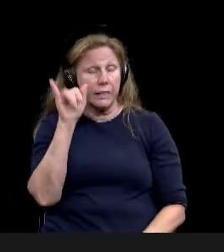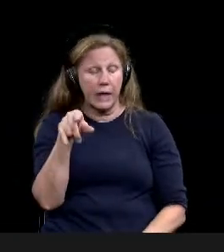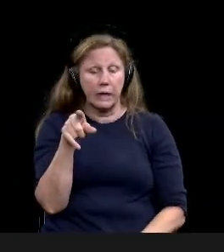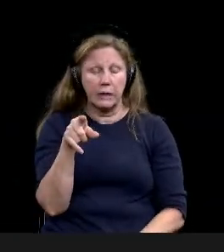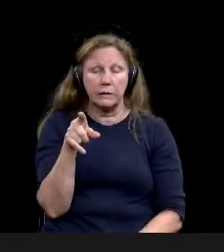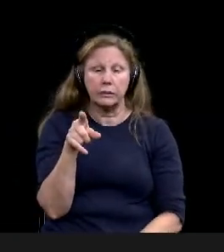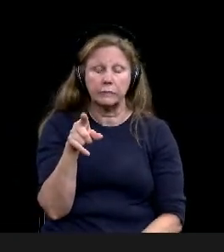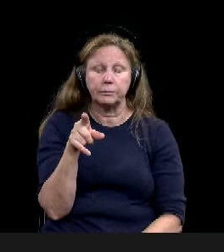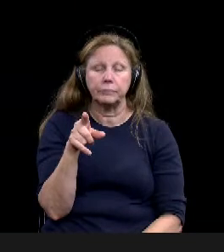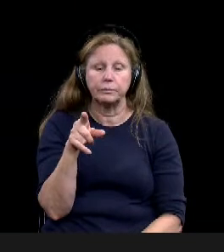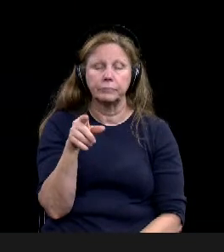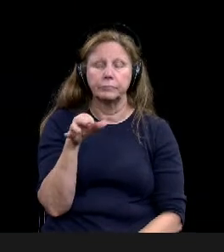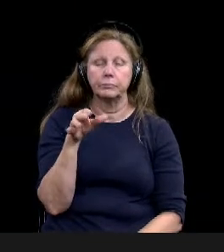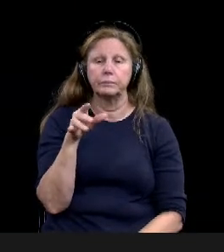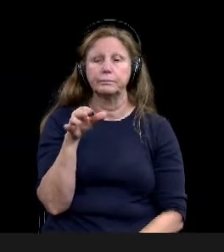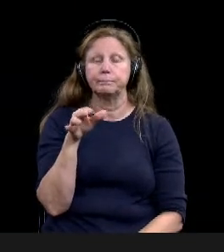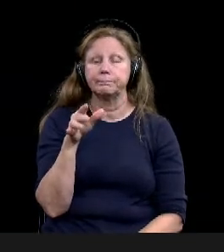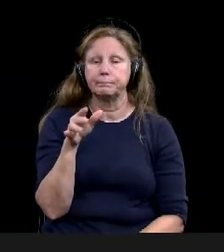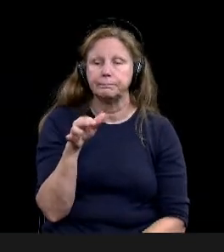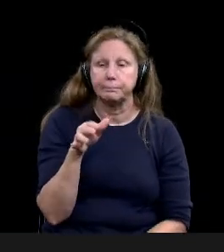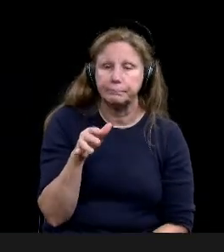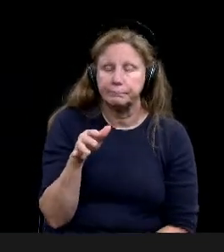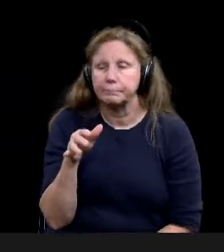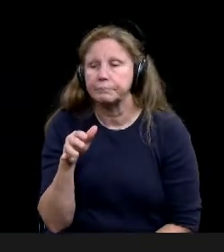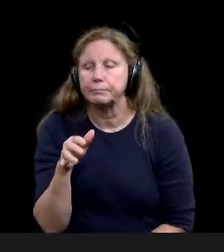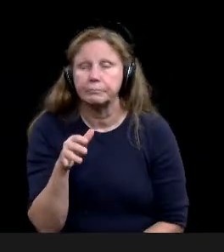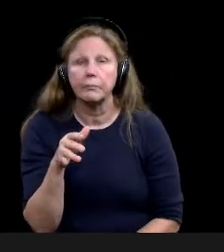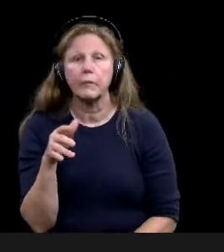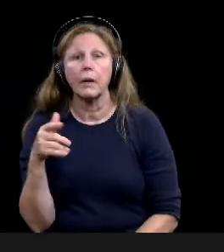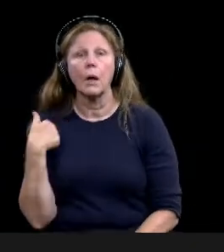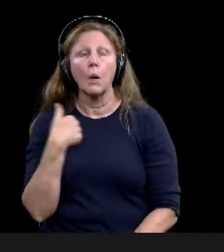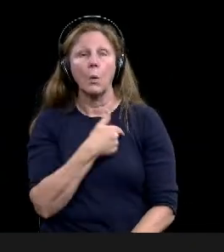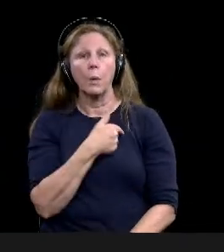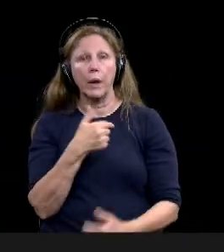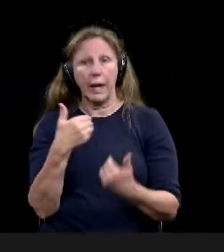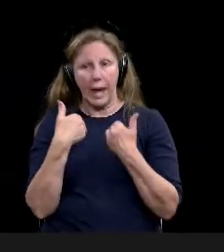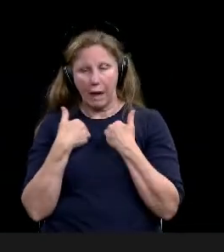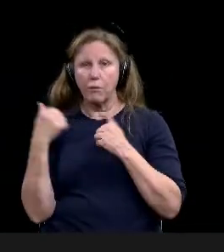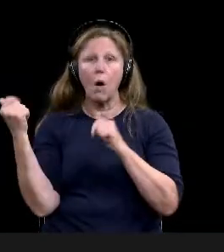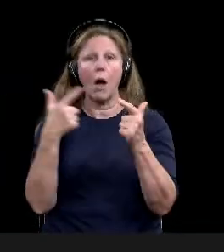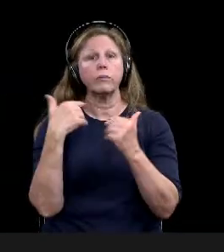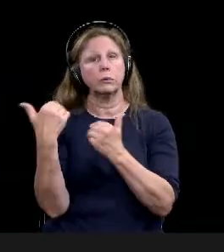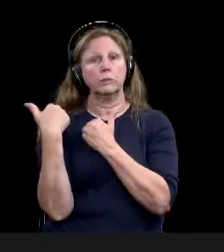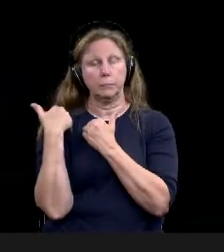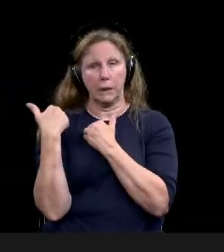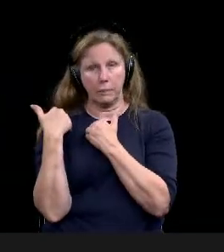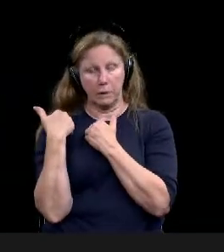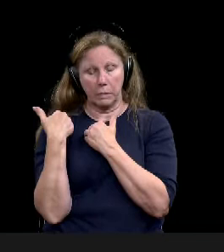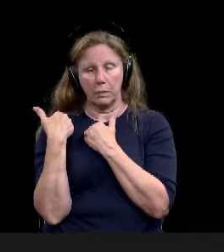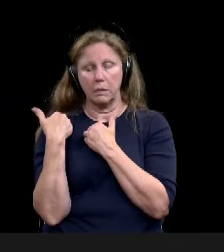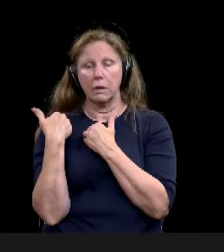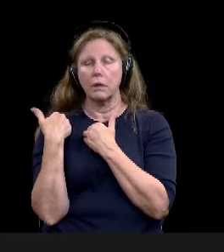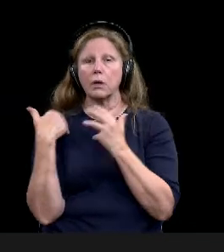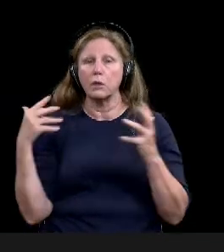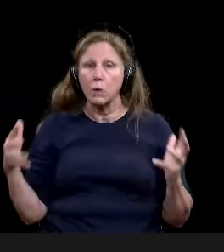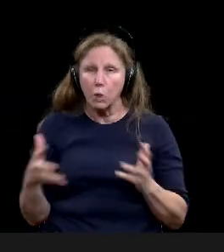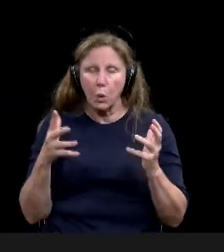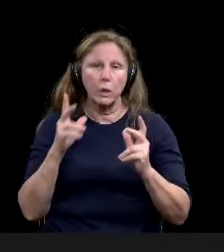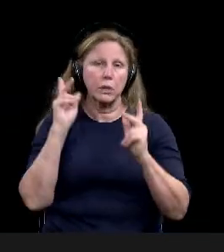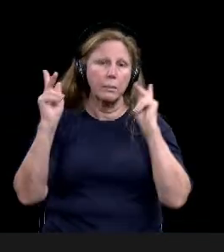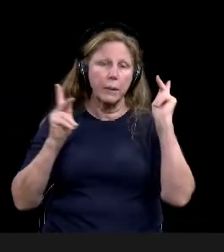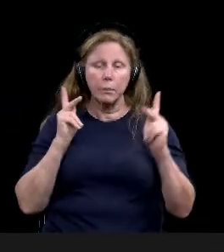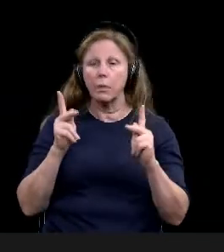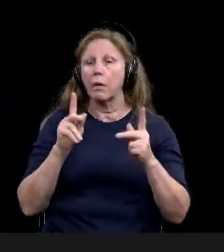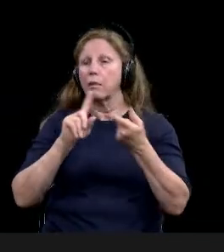encourage all of our friends and family who are not yet vaccinated to get an appointment. I think it also highlights